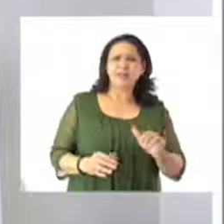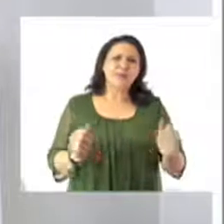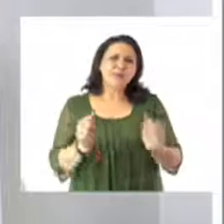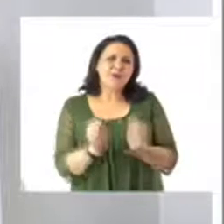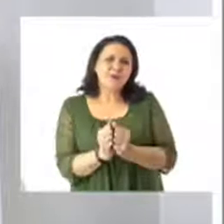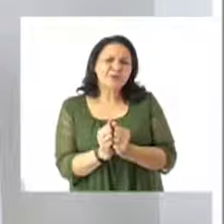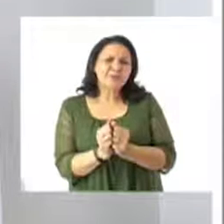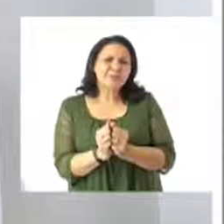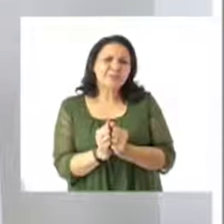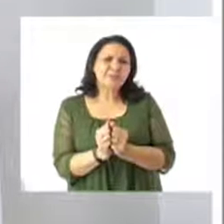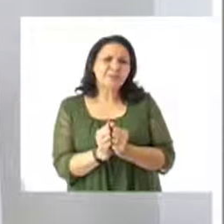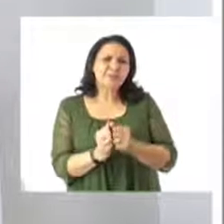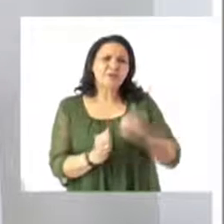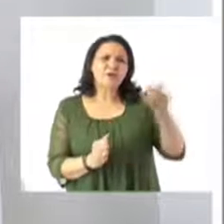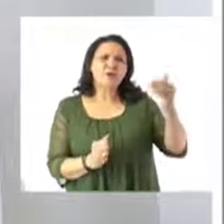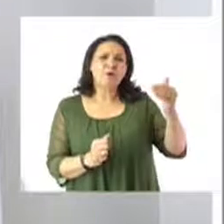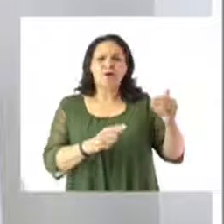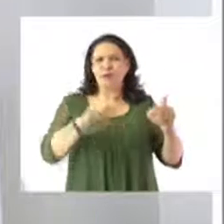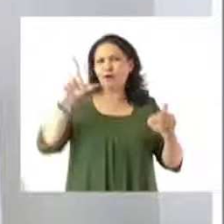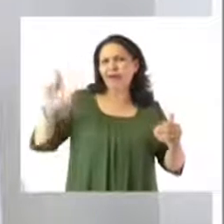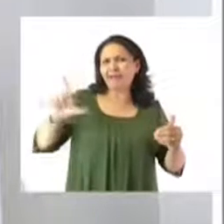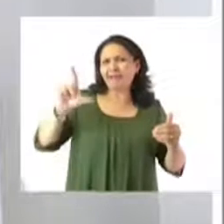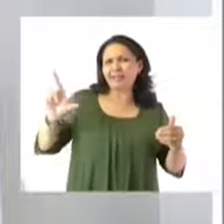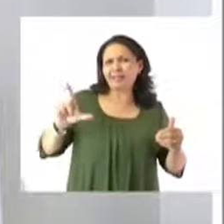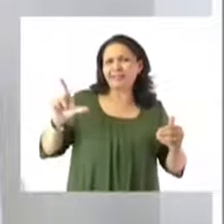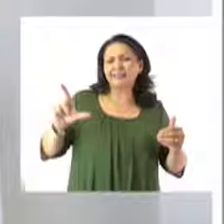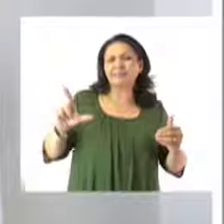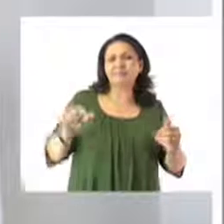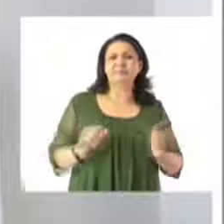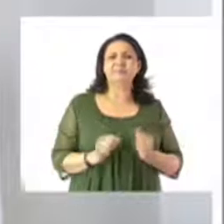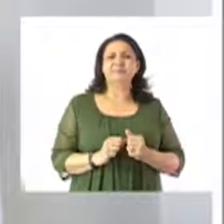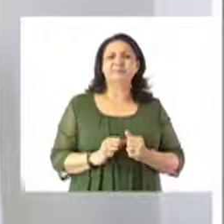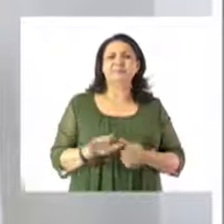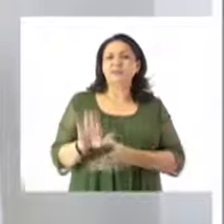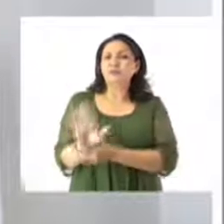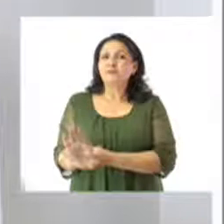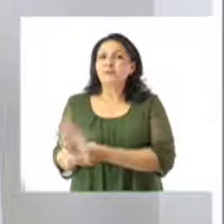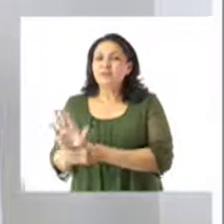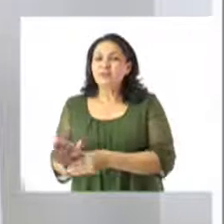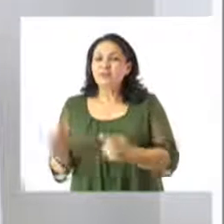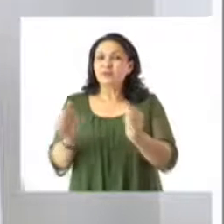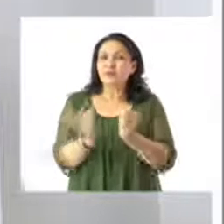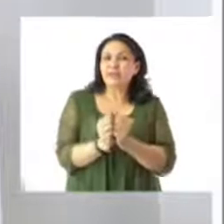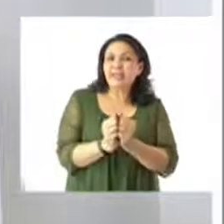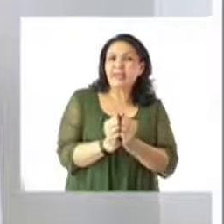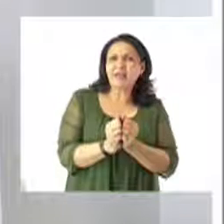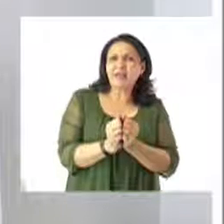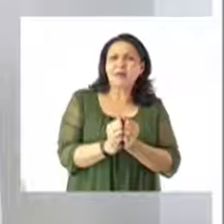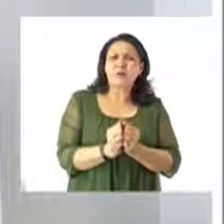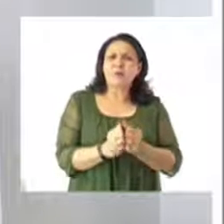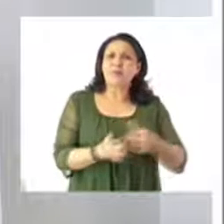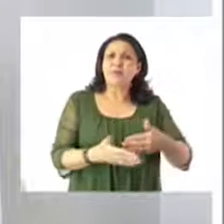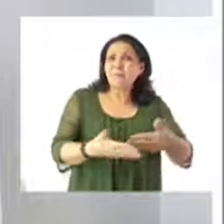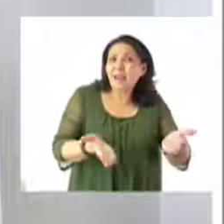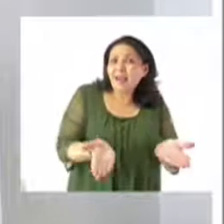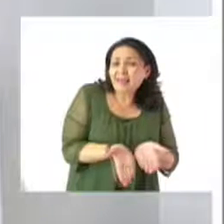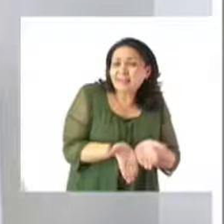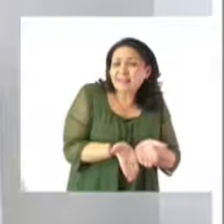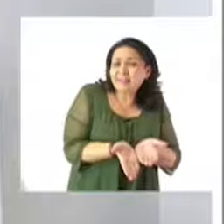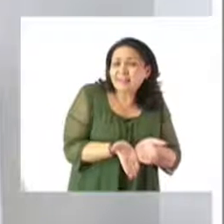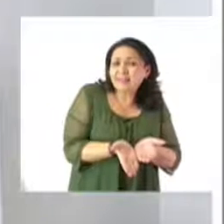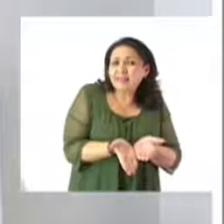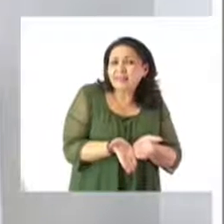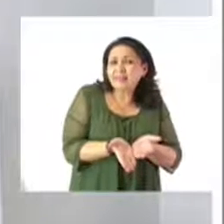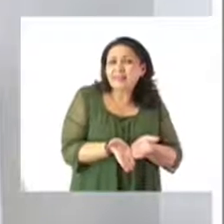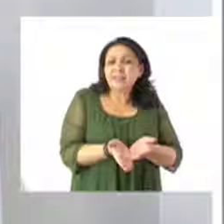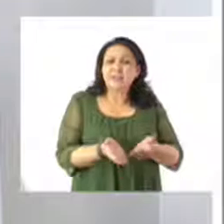together with the ones on your left-hand side. Does the foot go together with the plate? Does the foot